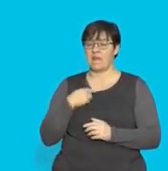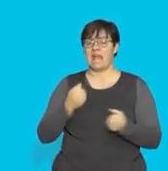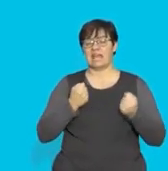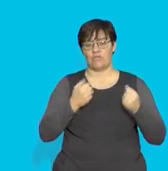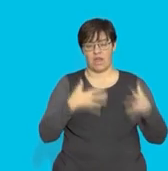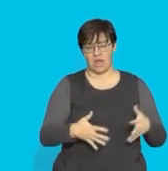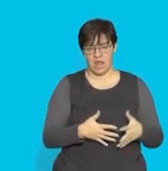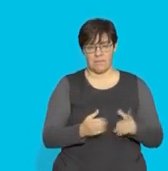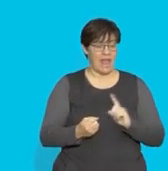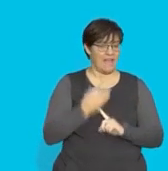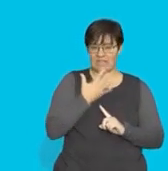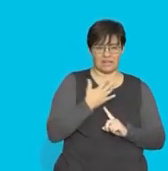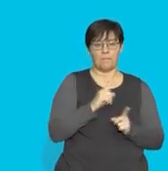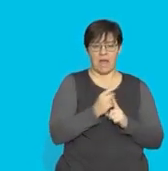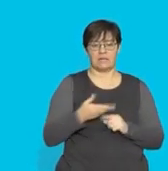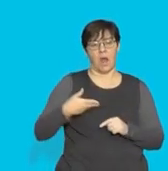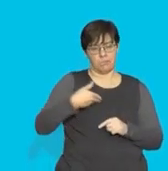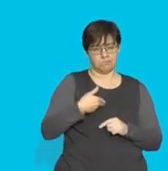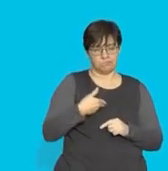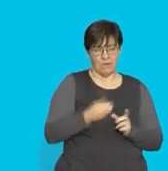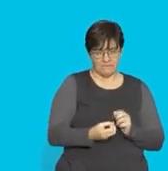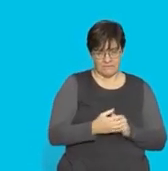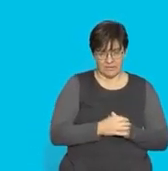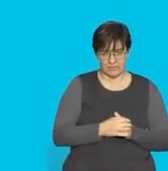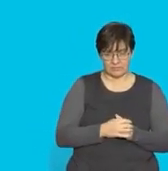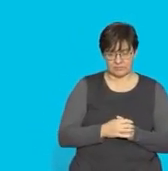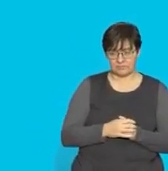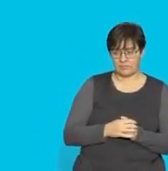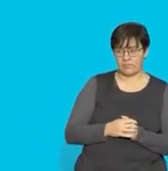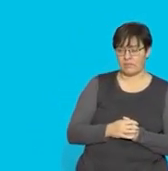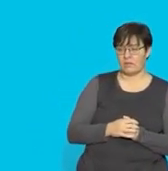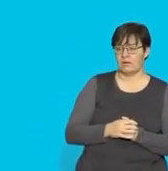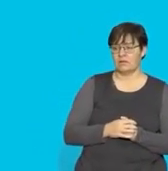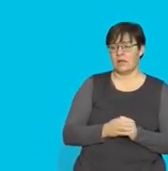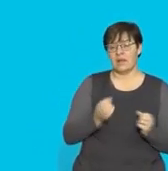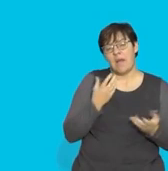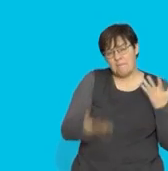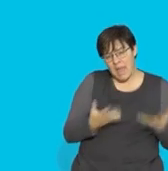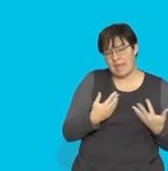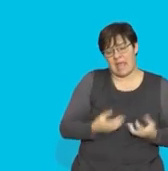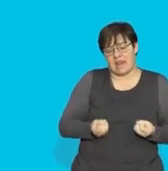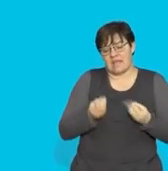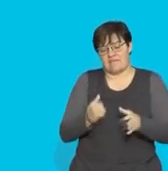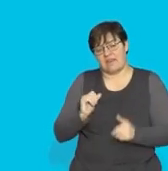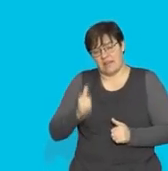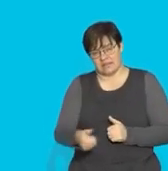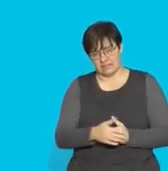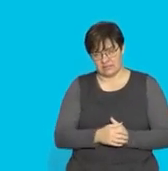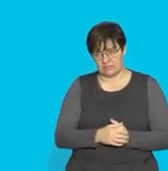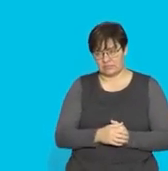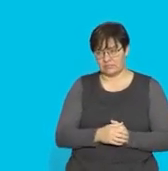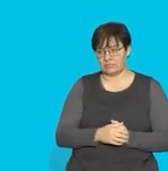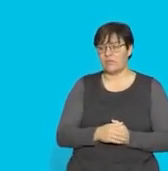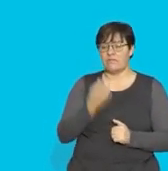we call a carrier. So she's not affected by the condition, but has the recessive allele and may pass it on to the next